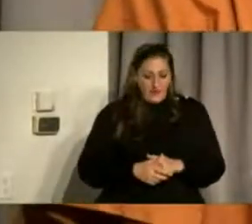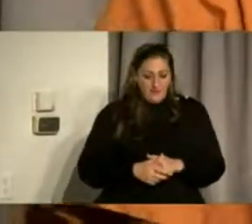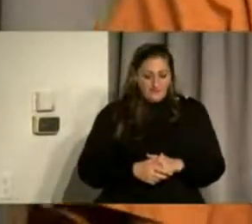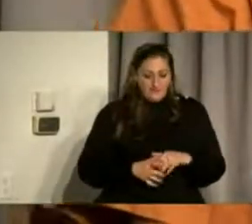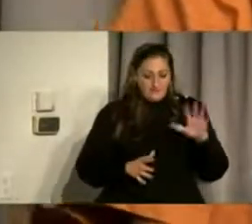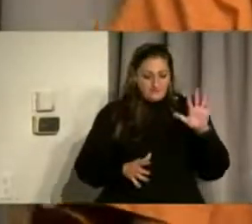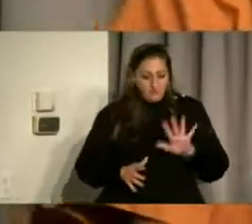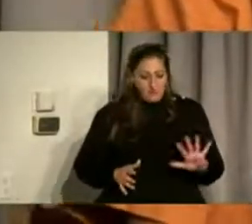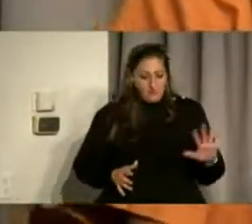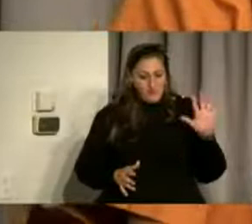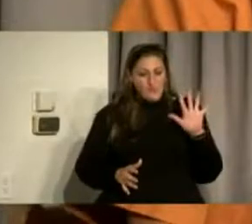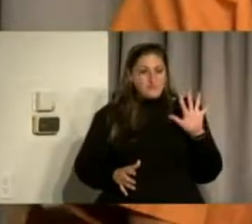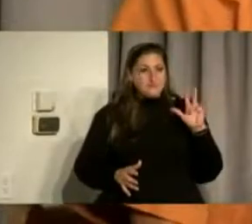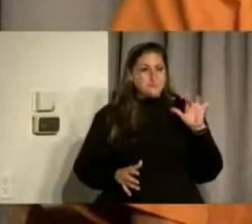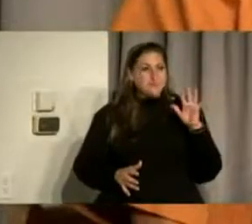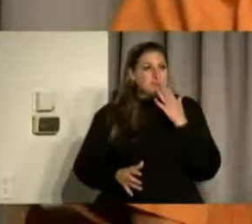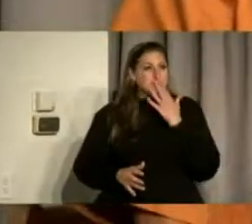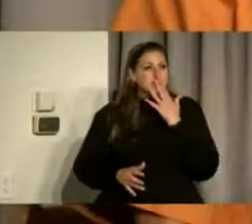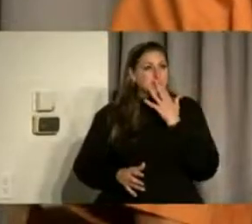dark.